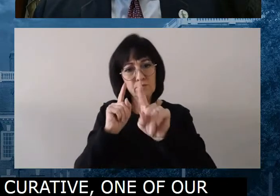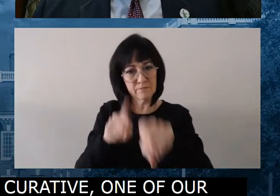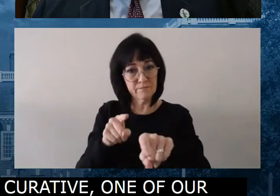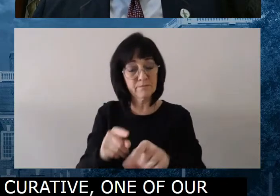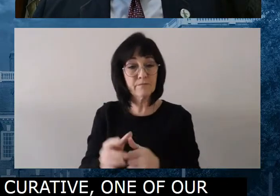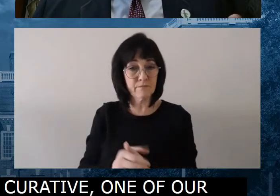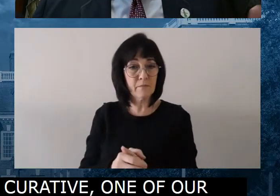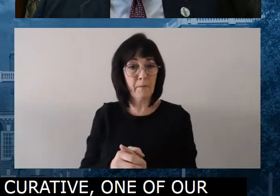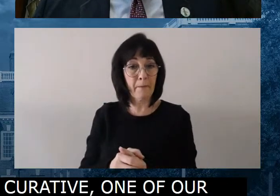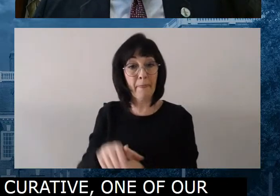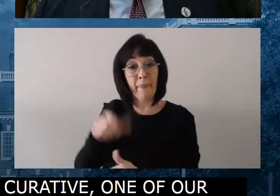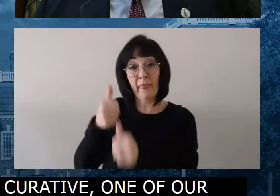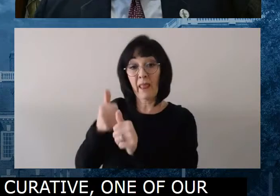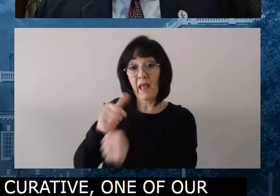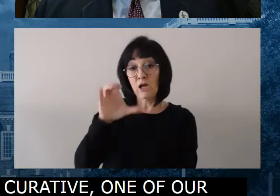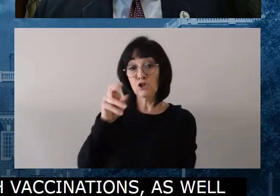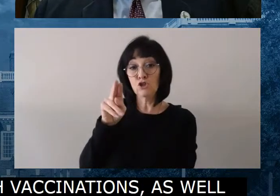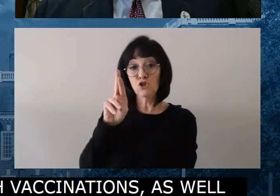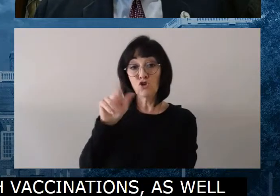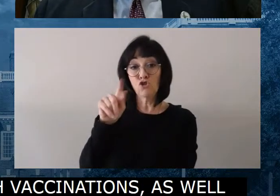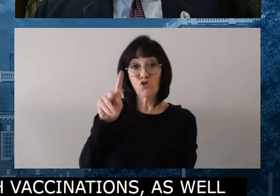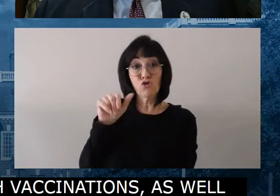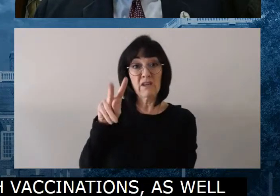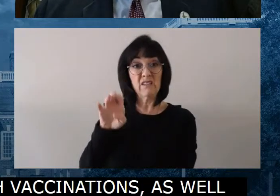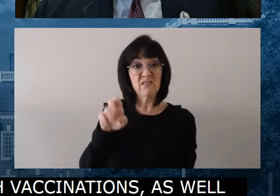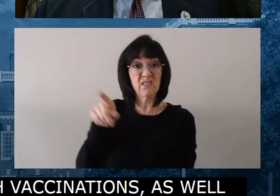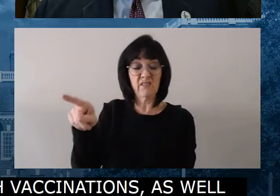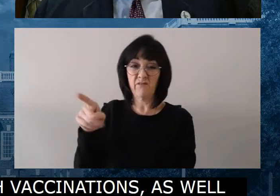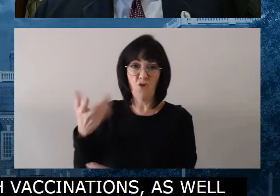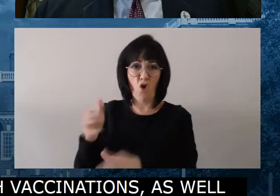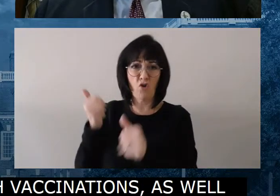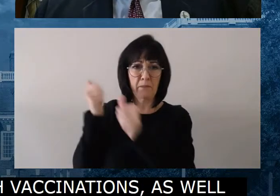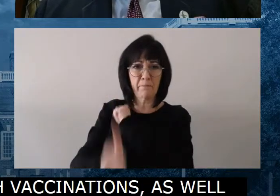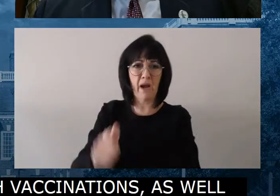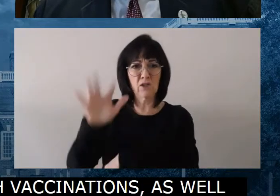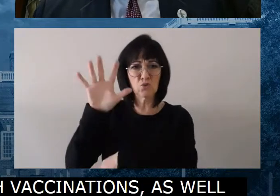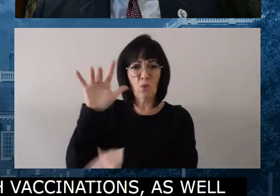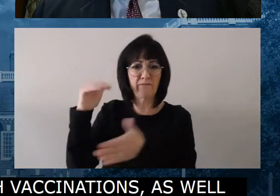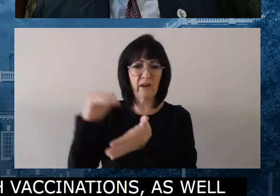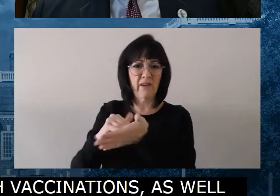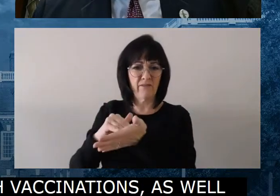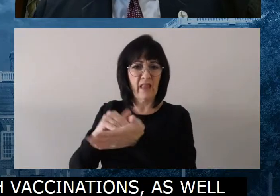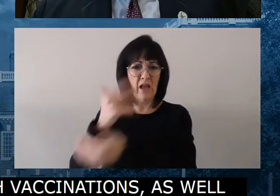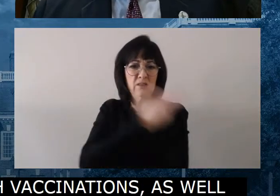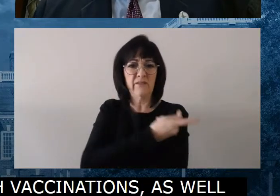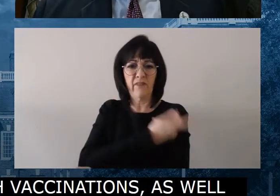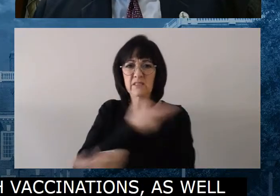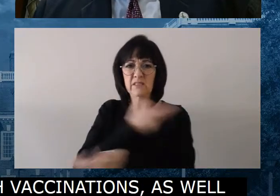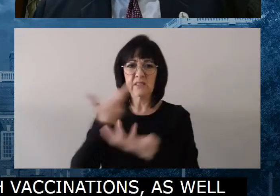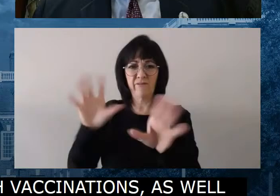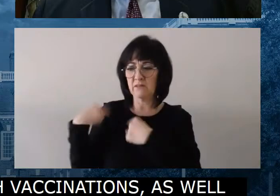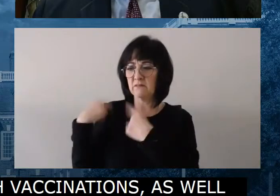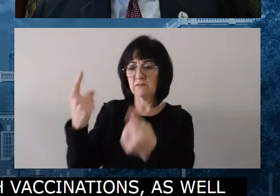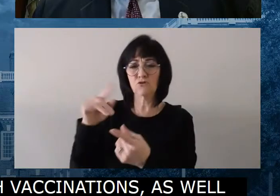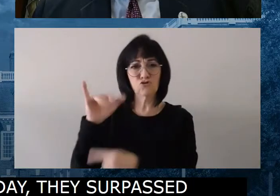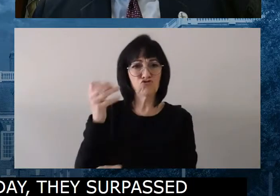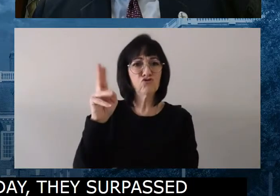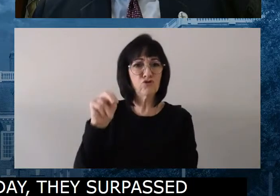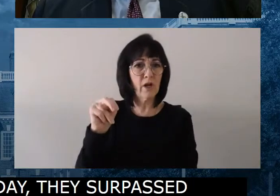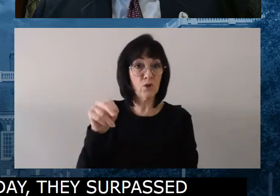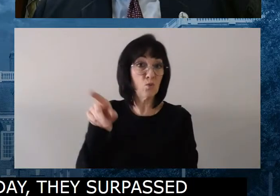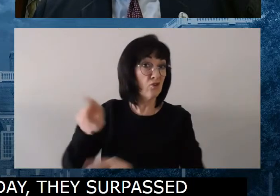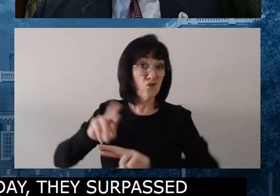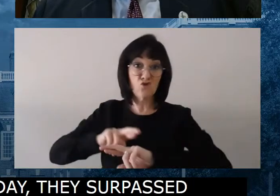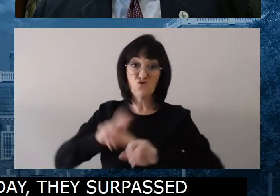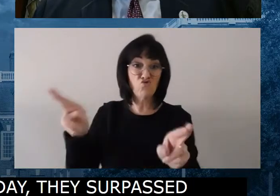vaccinations, and they're ready to triple this. That they could double or triple their throughput when the supply is there and ready for it to be